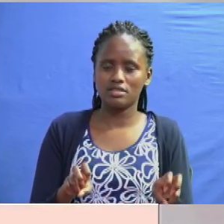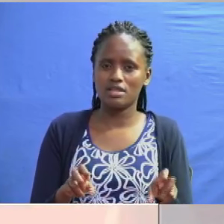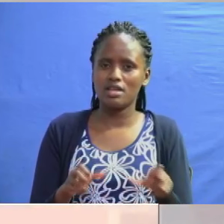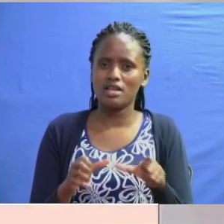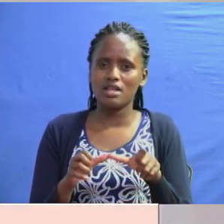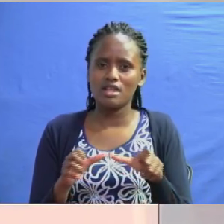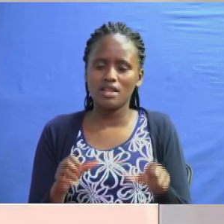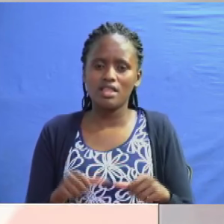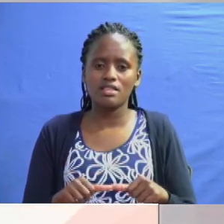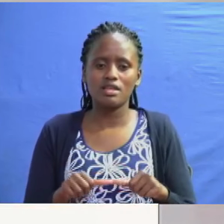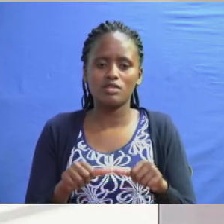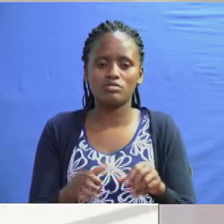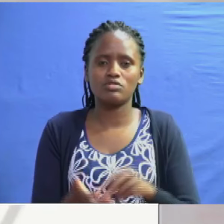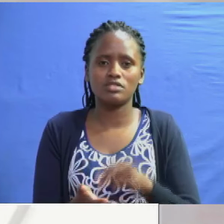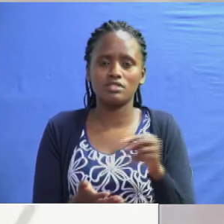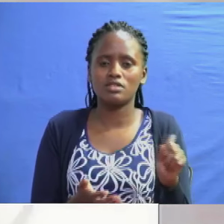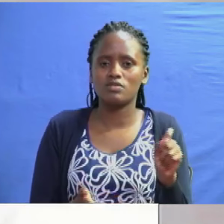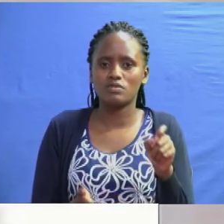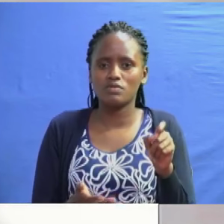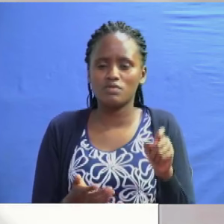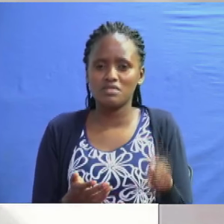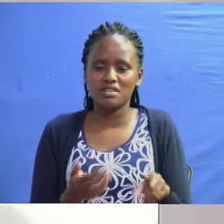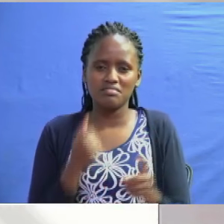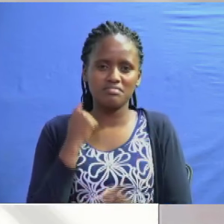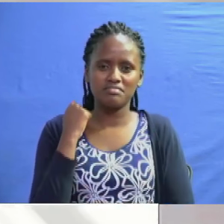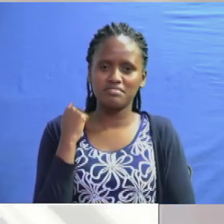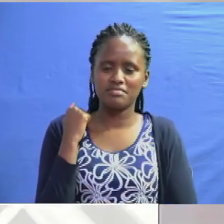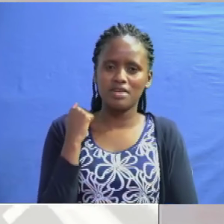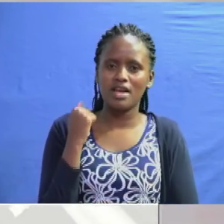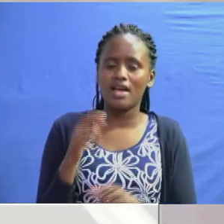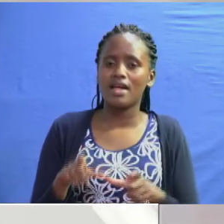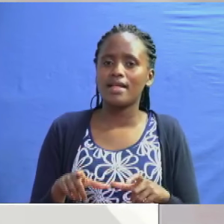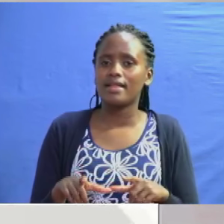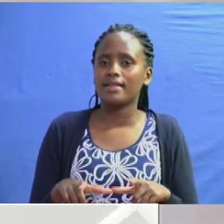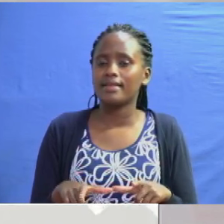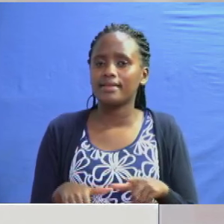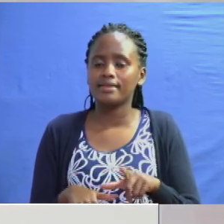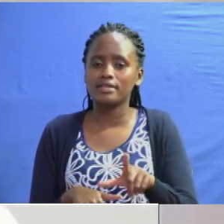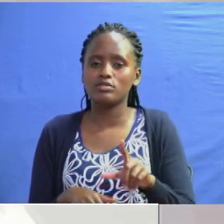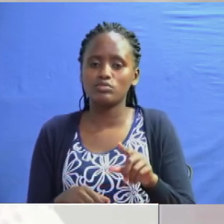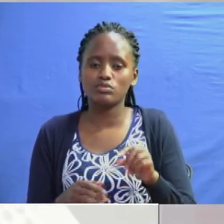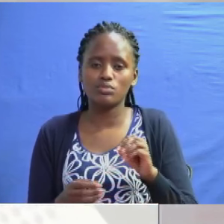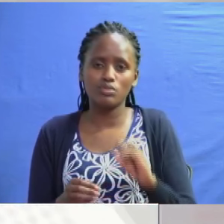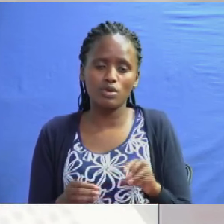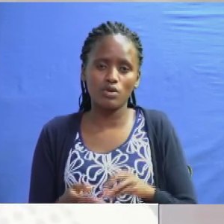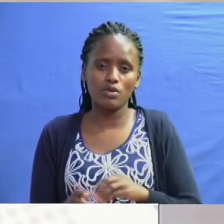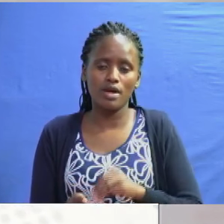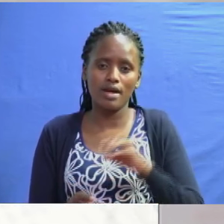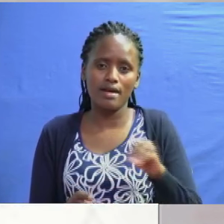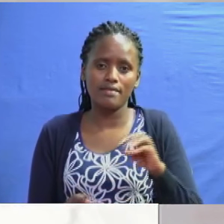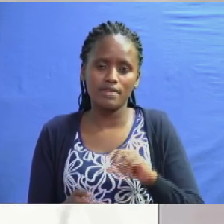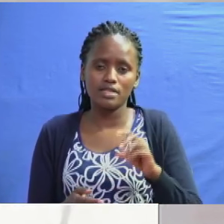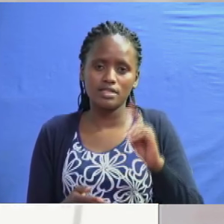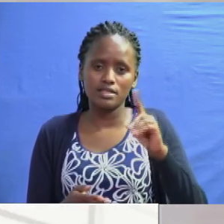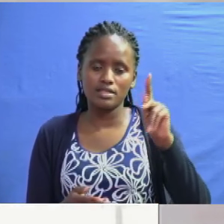has decried the continued sale of distribution of counterfeit seed products, leading to poor or no harvest. According to Busia Deputy